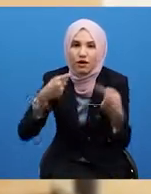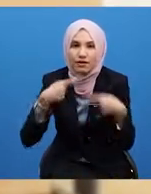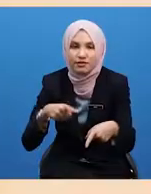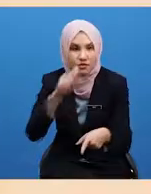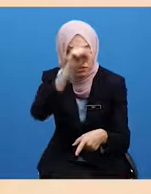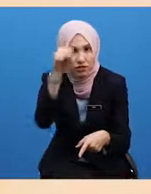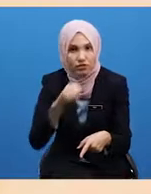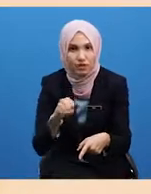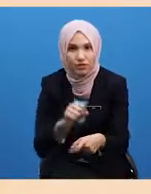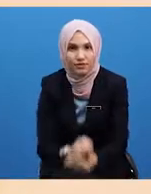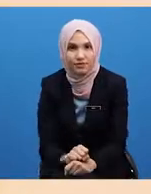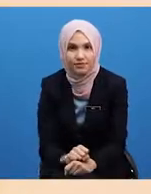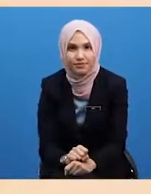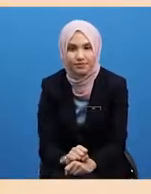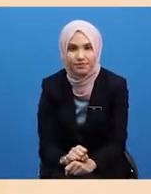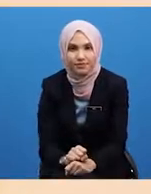question.